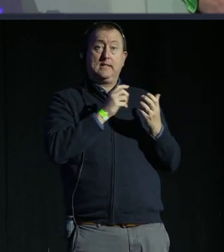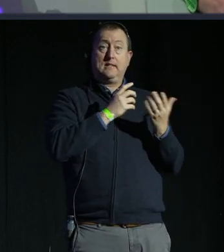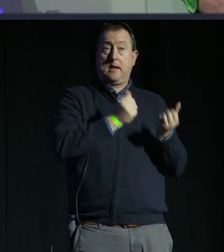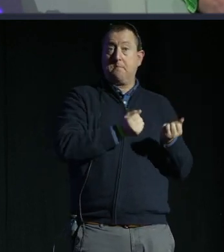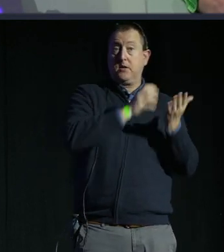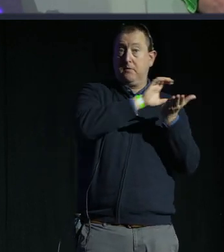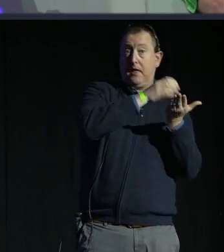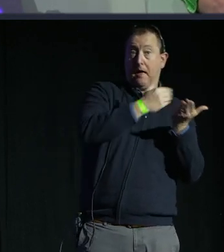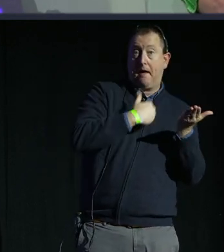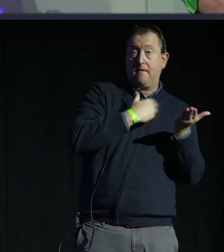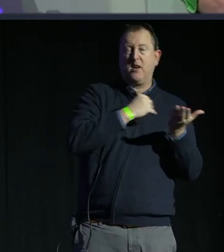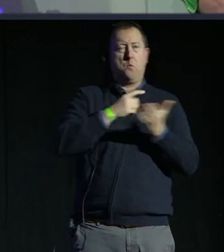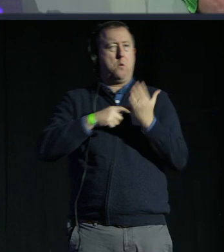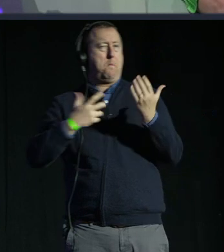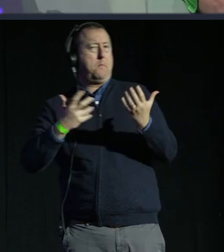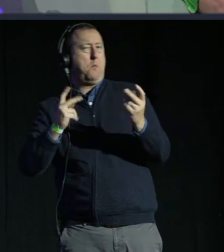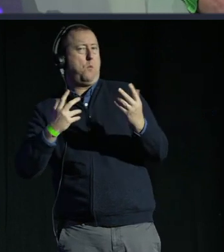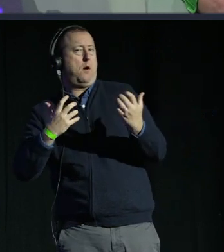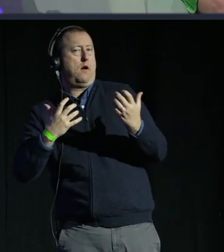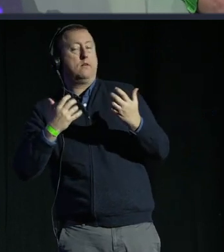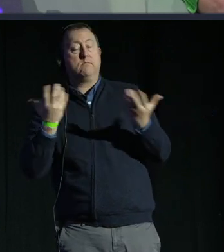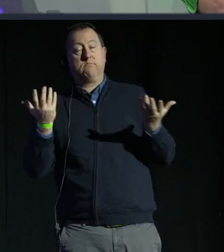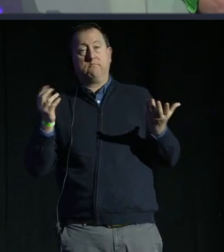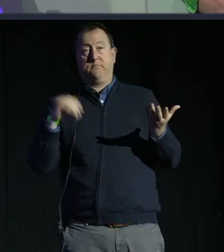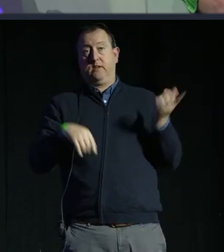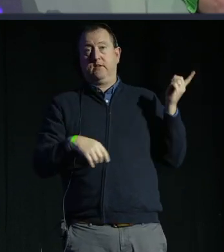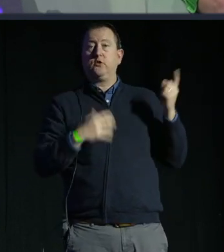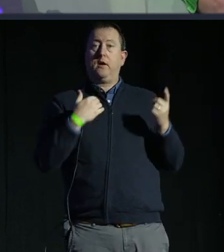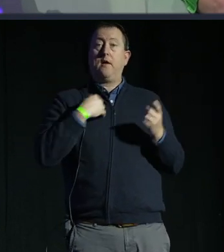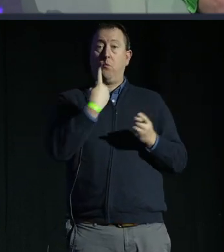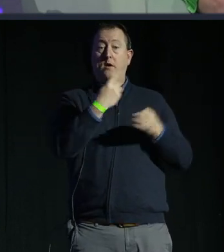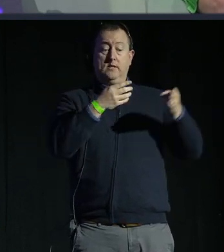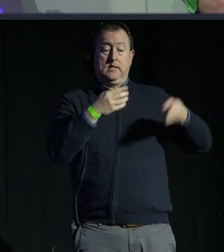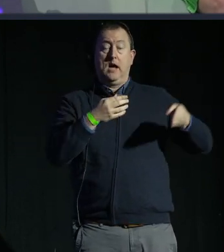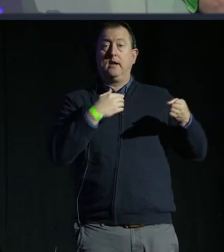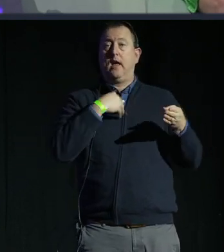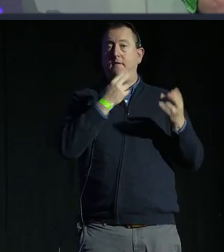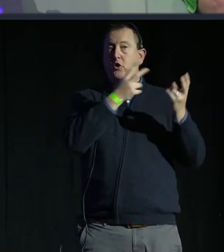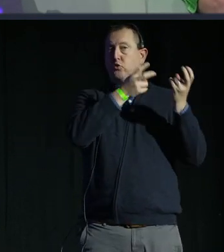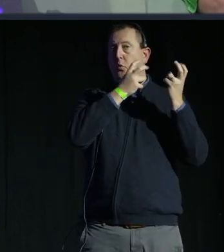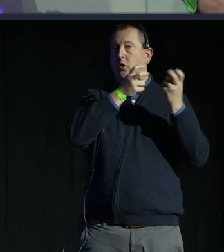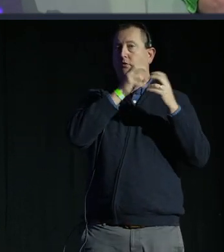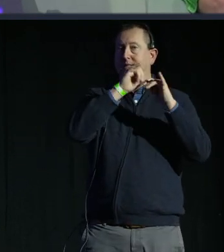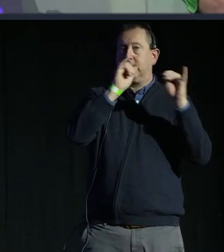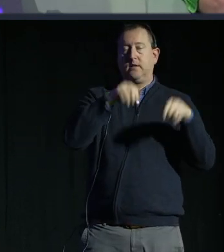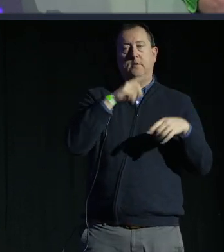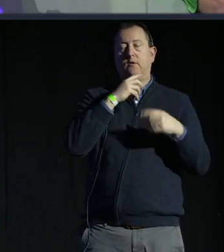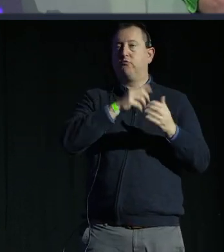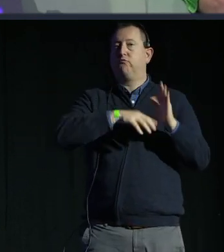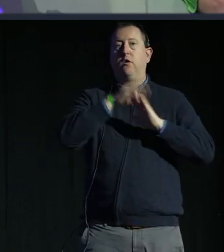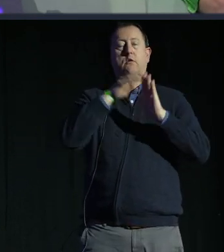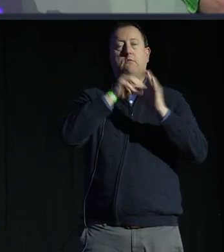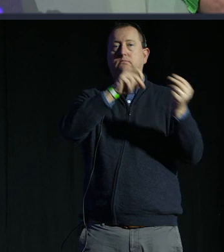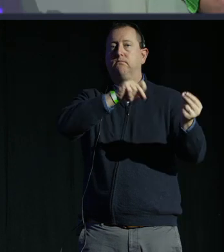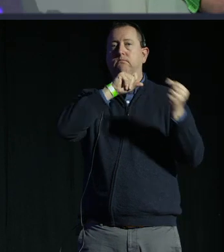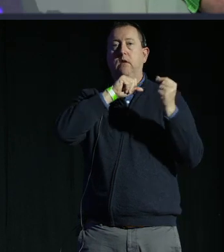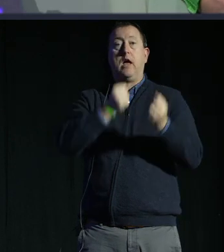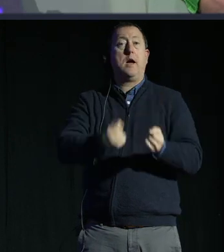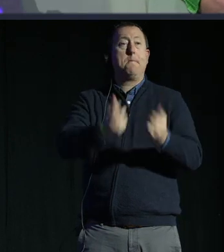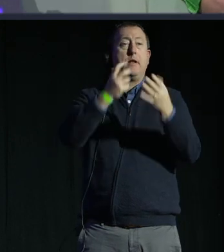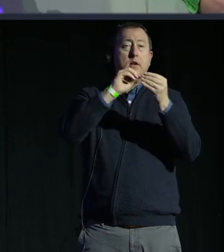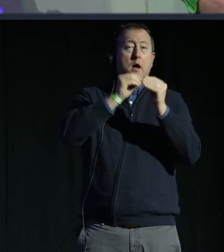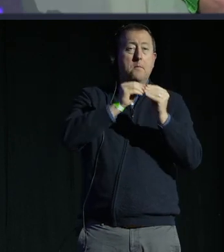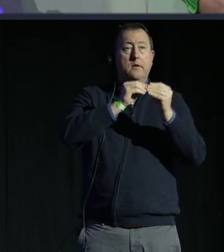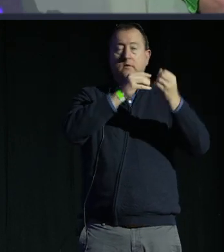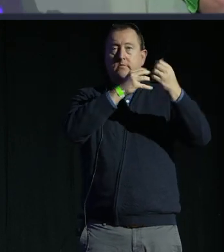entire supply chain. So on one side, you have your source systems that are exponentially growing. The number of systems, the sheer amount